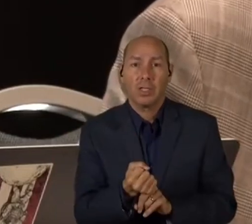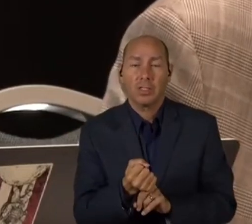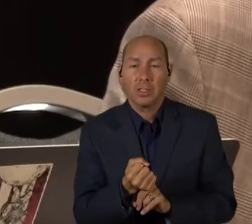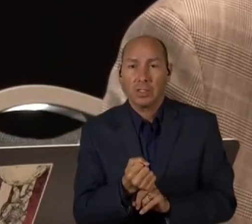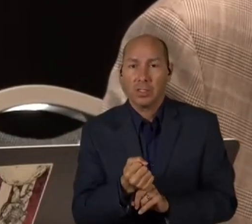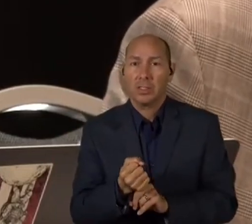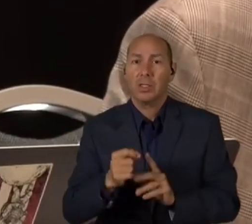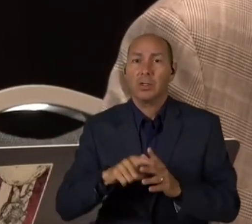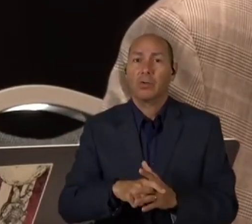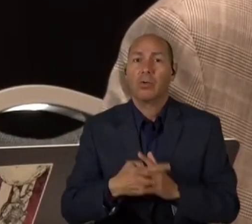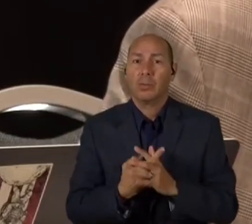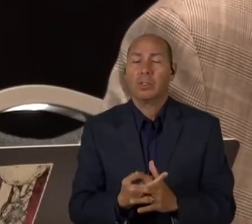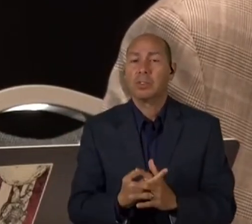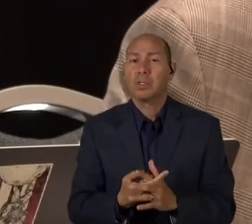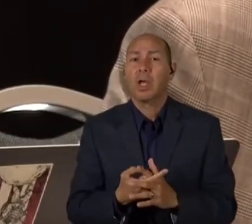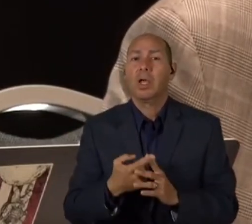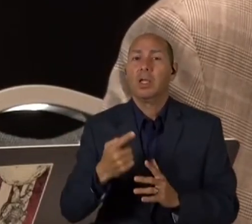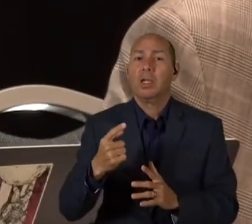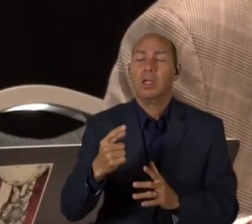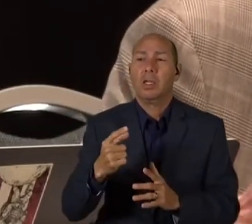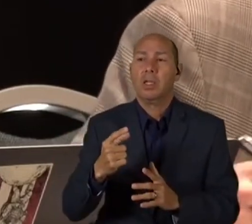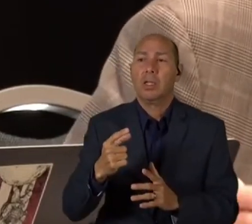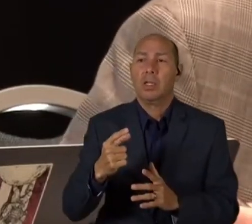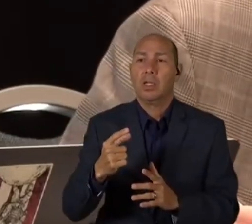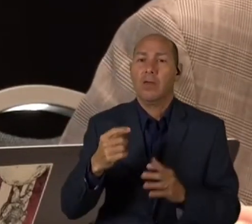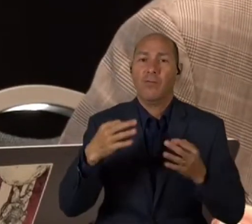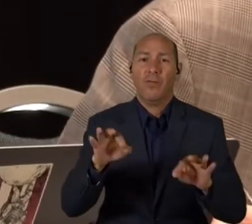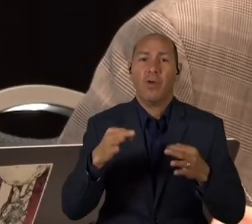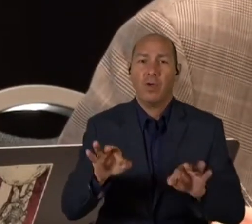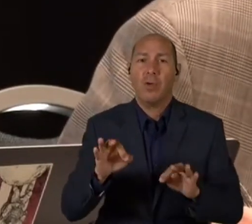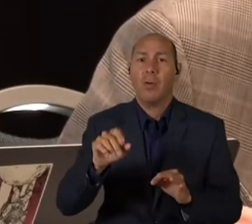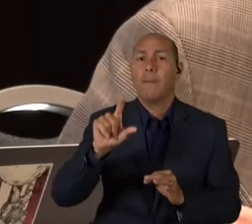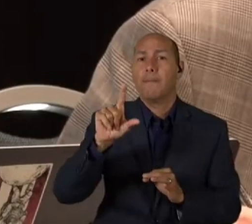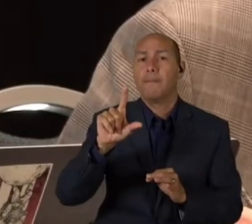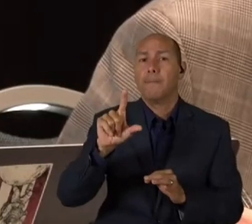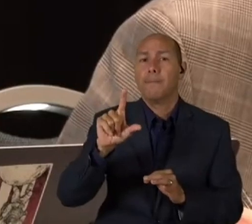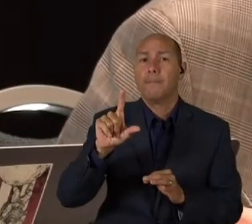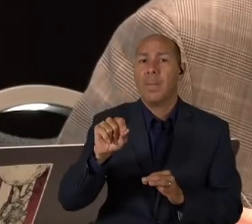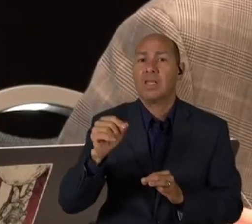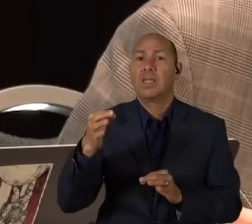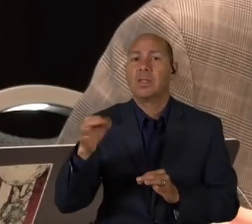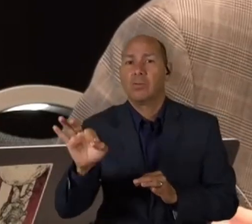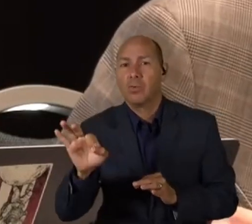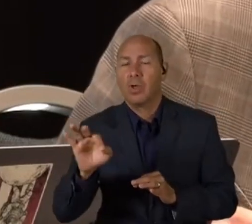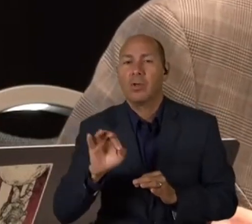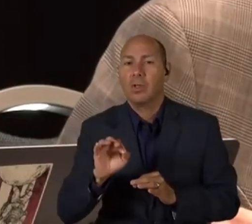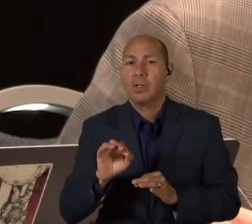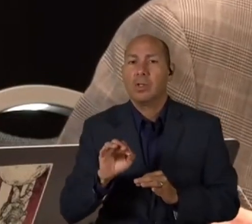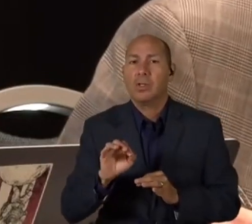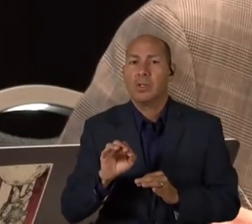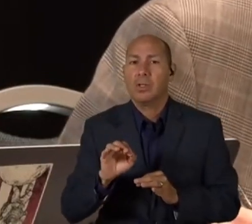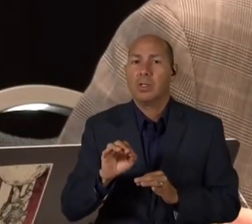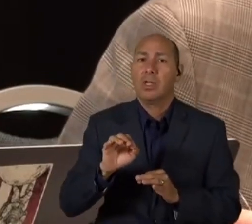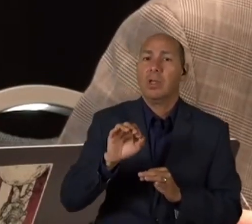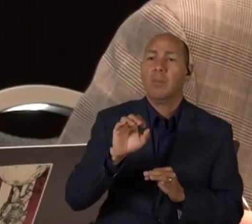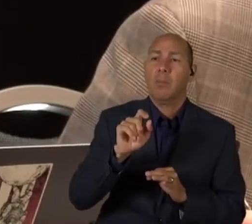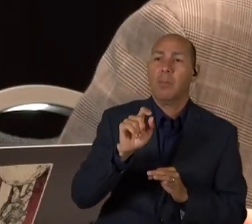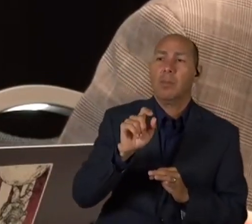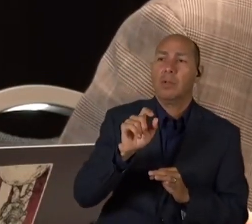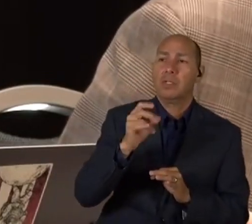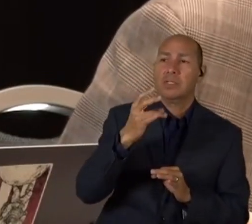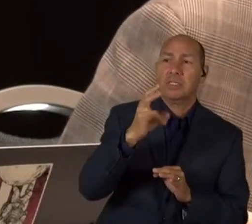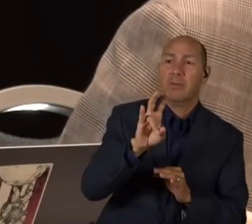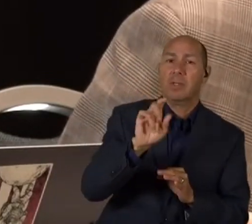of 2019, and the COFINA plan saves approximately $17.5 billion in debt